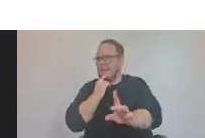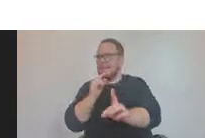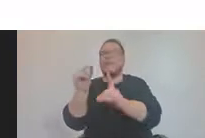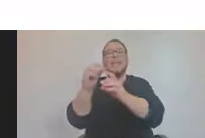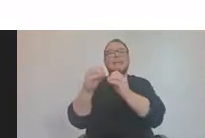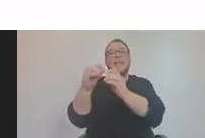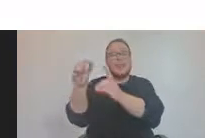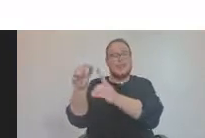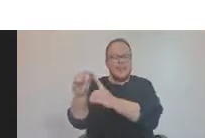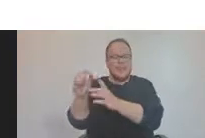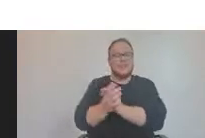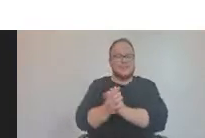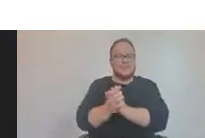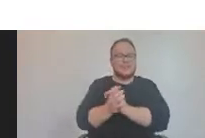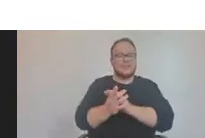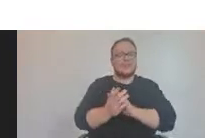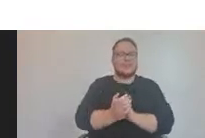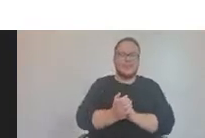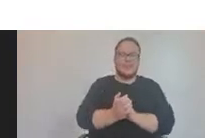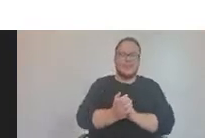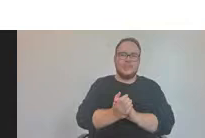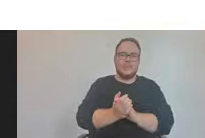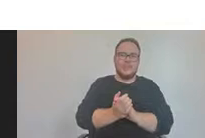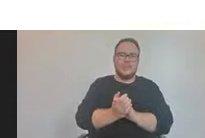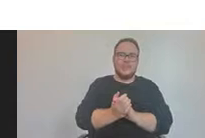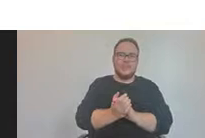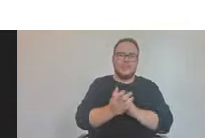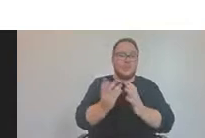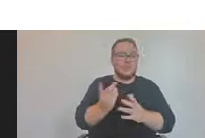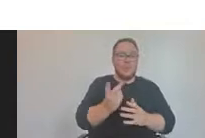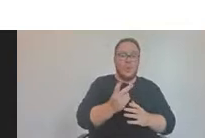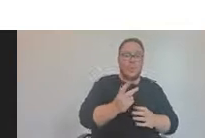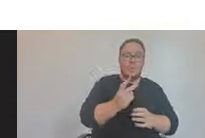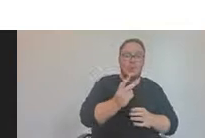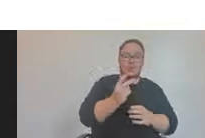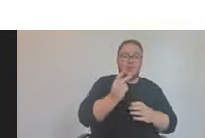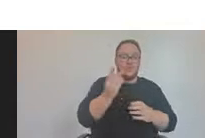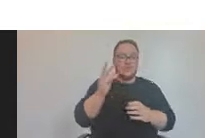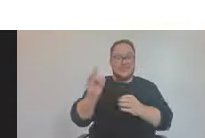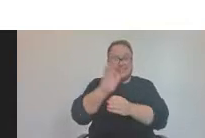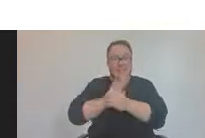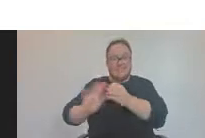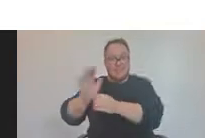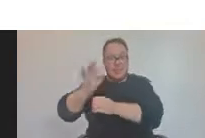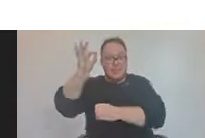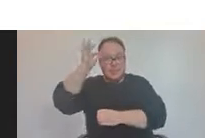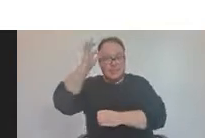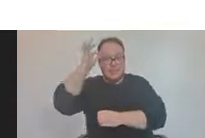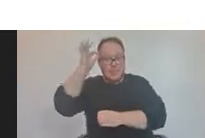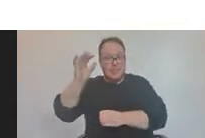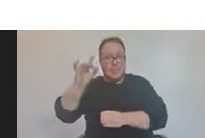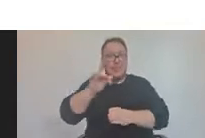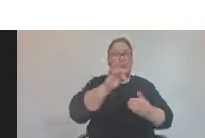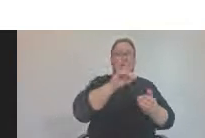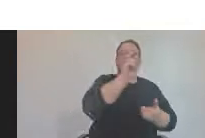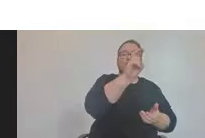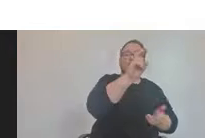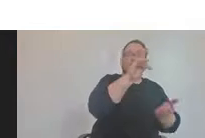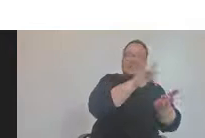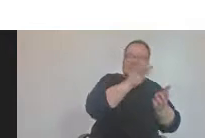already strong relationships with the 2 upper tier local authorities of Staffordshire County Council and Stoke-on-Trent City Council, which